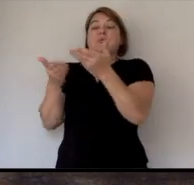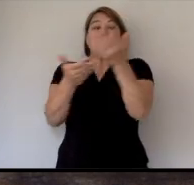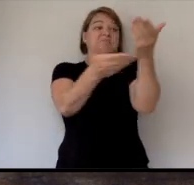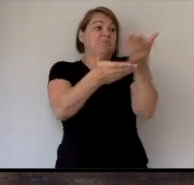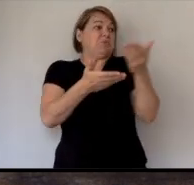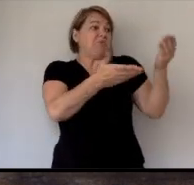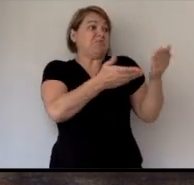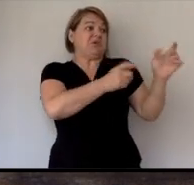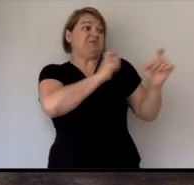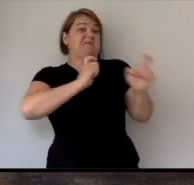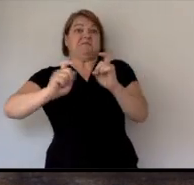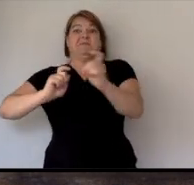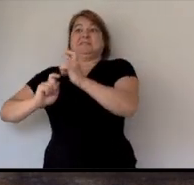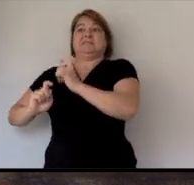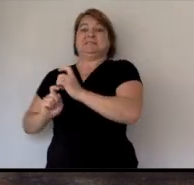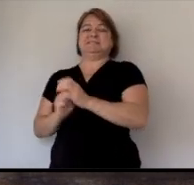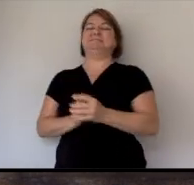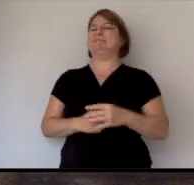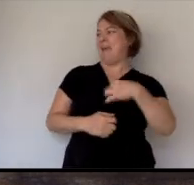presents.